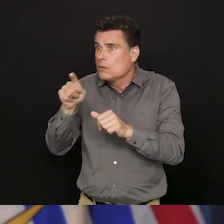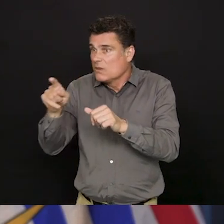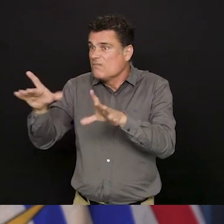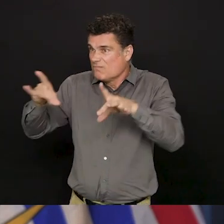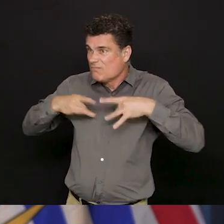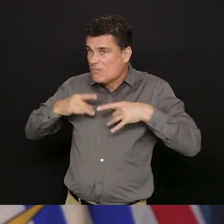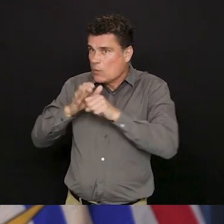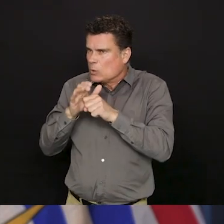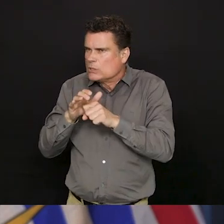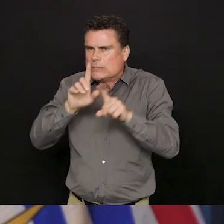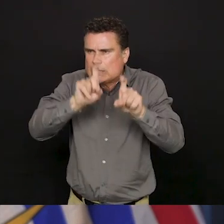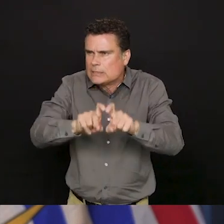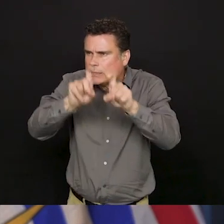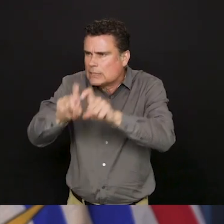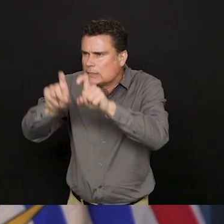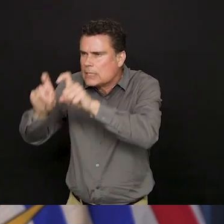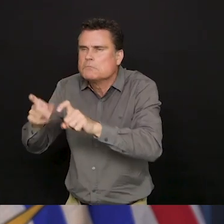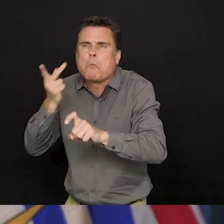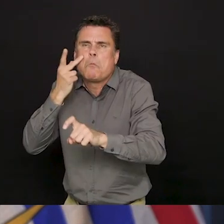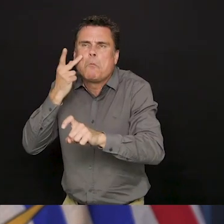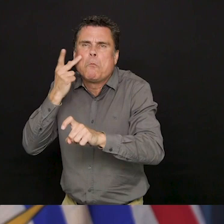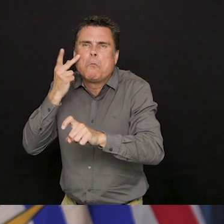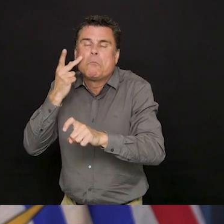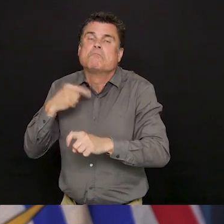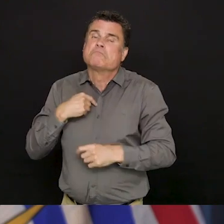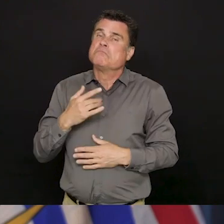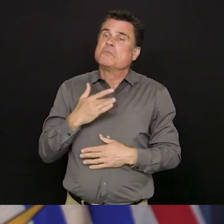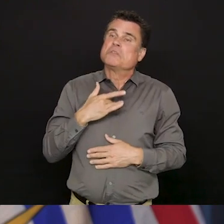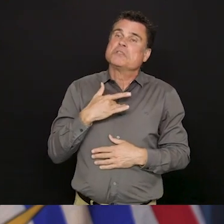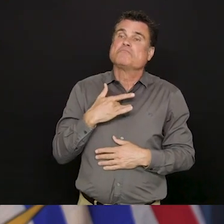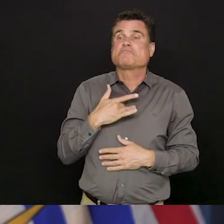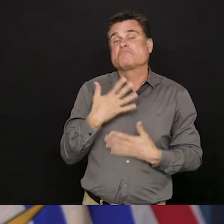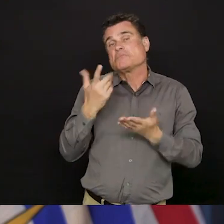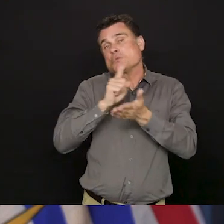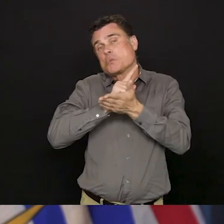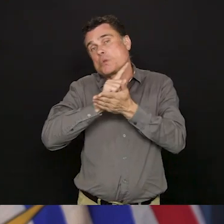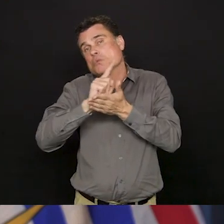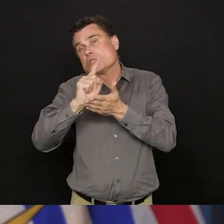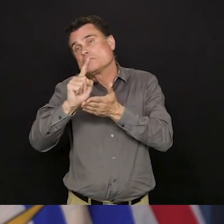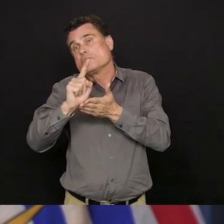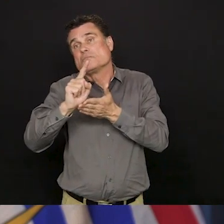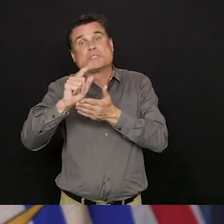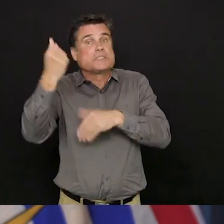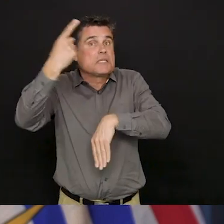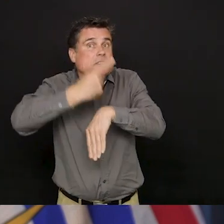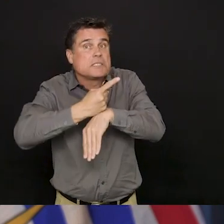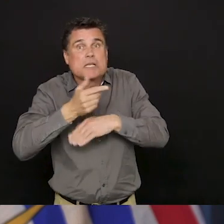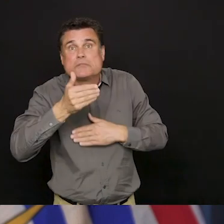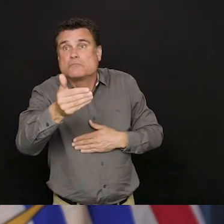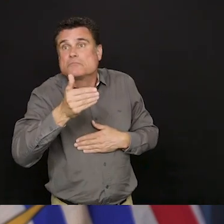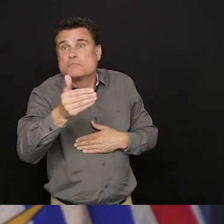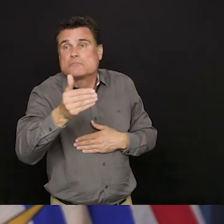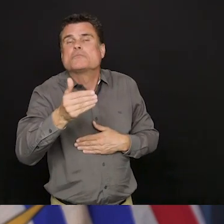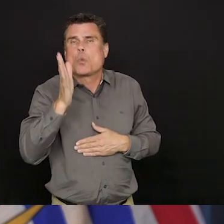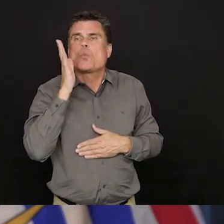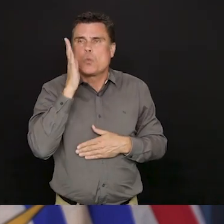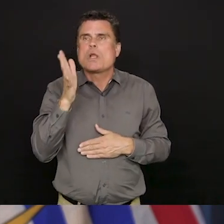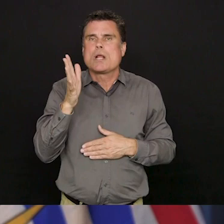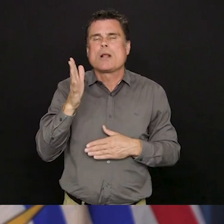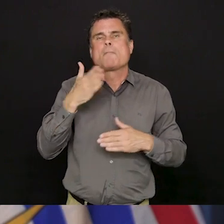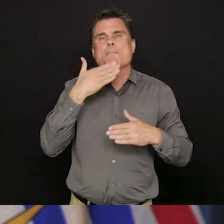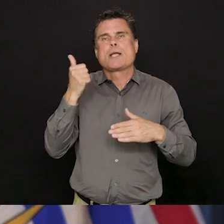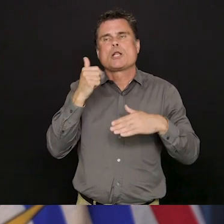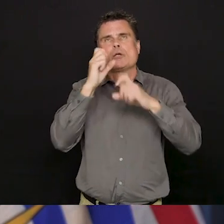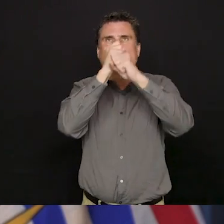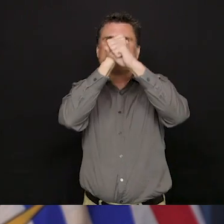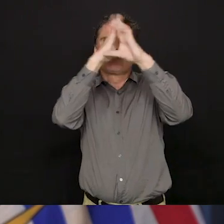10 days, we should have a much better idea of which tests we can use for which pieces of this. And we are part,